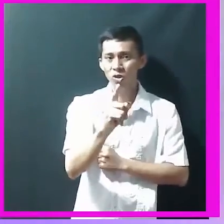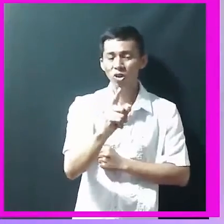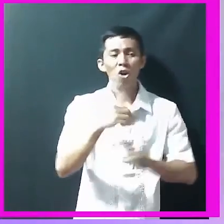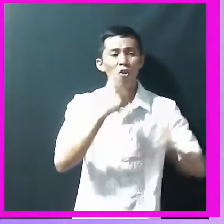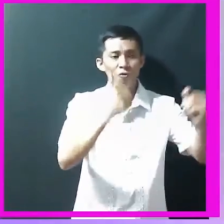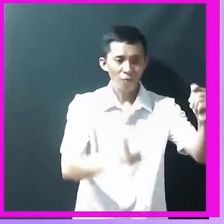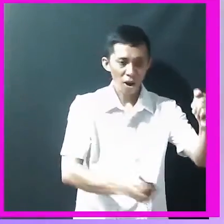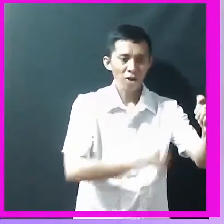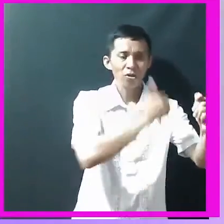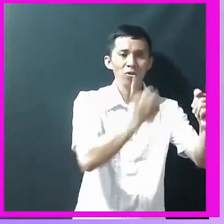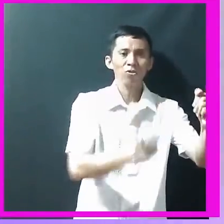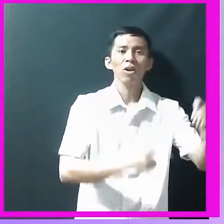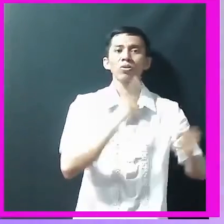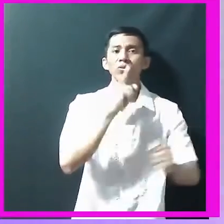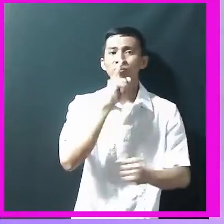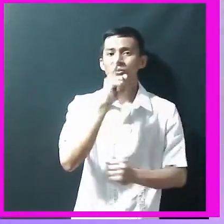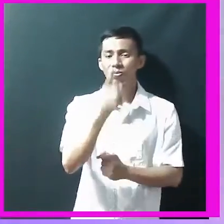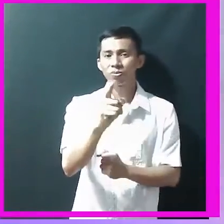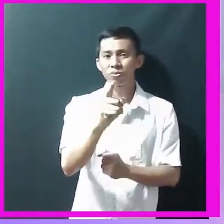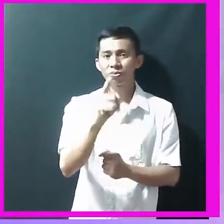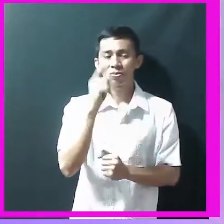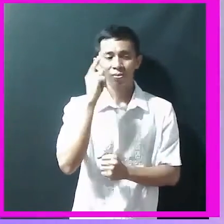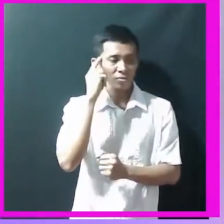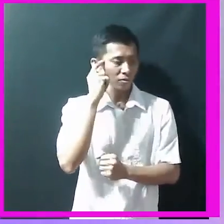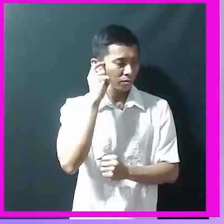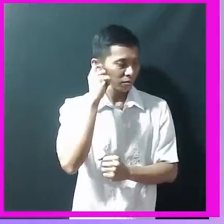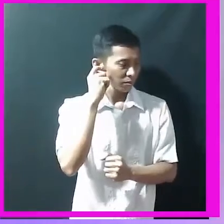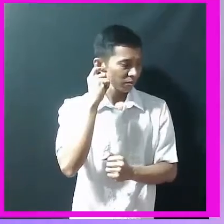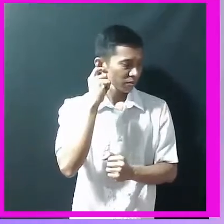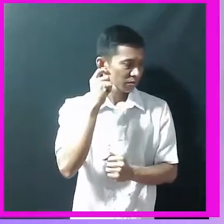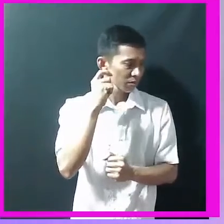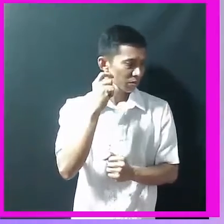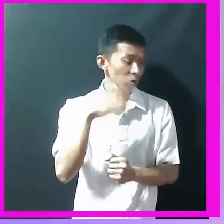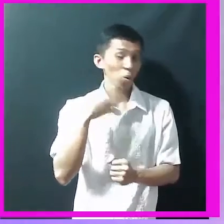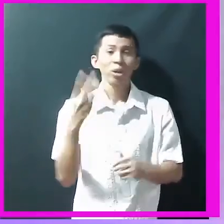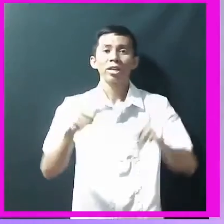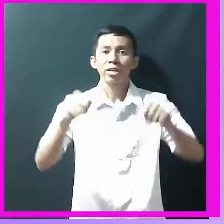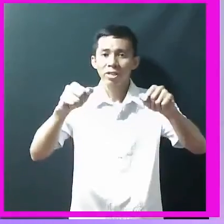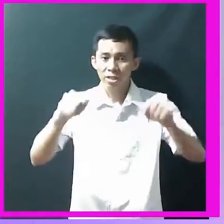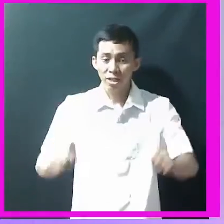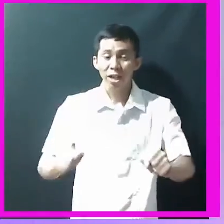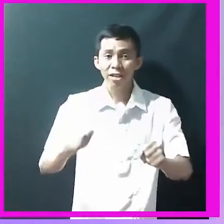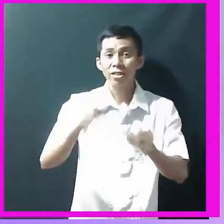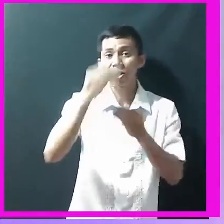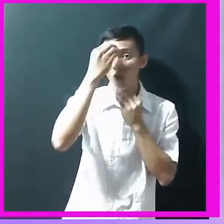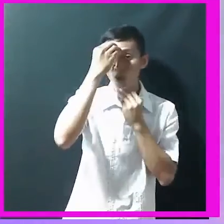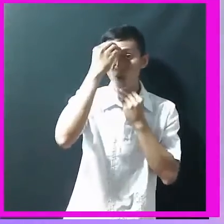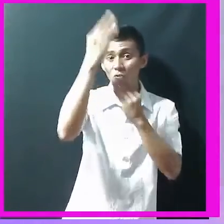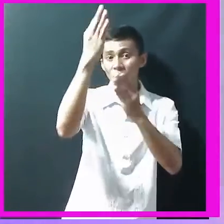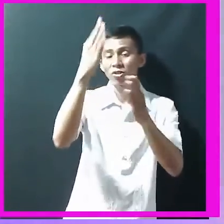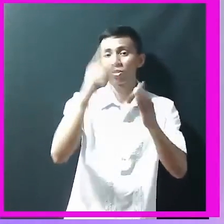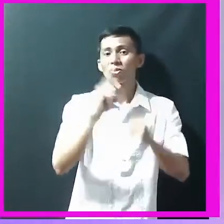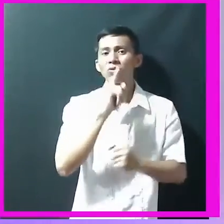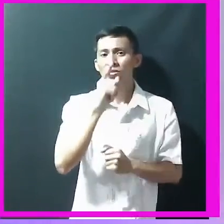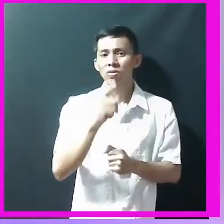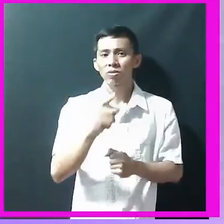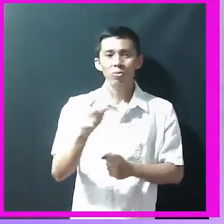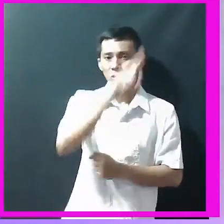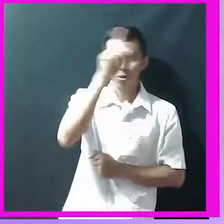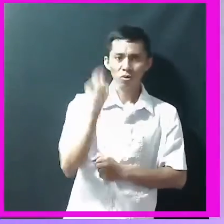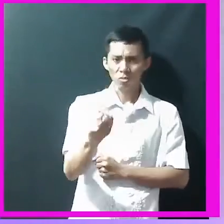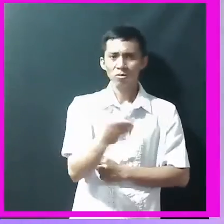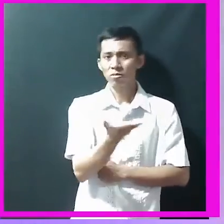So we see that we can know the truth and we can walk in the truth. Are you walking in the